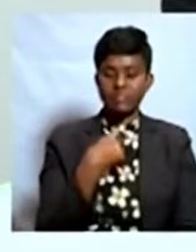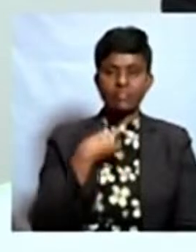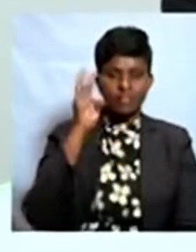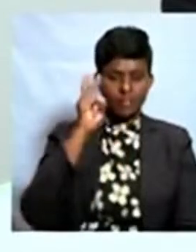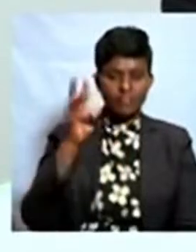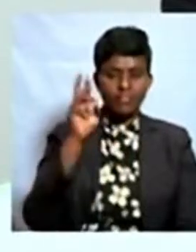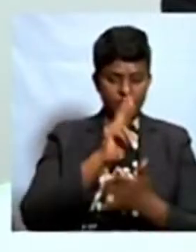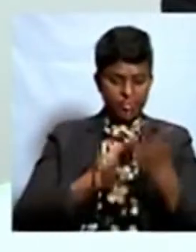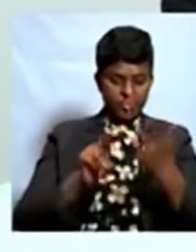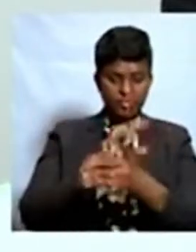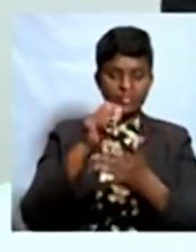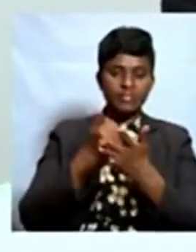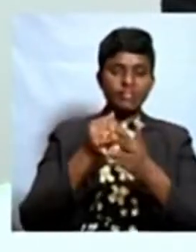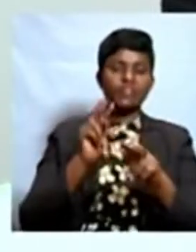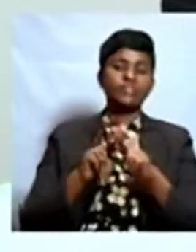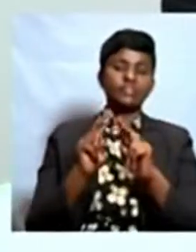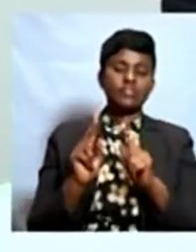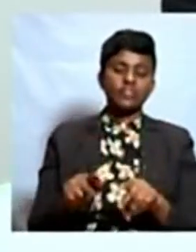read through them, Chair.